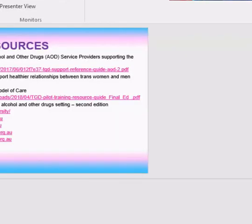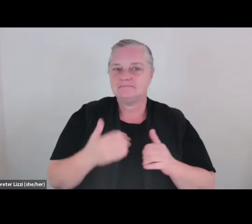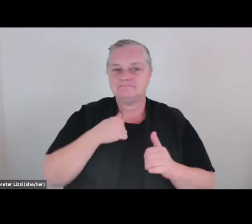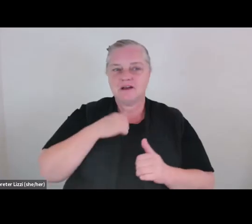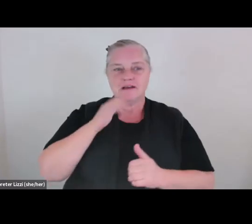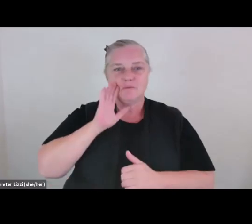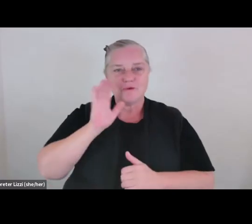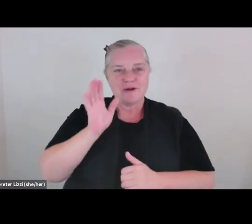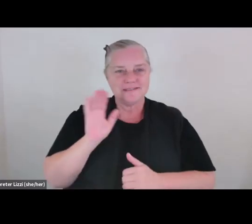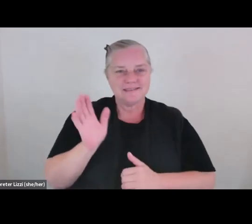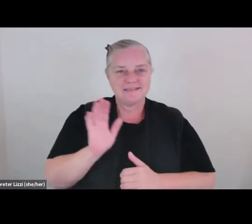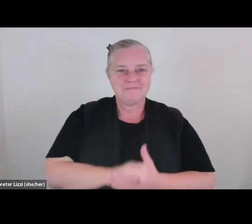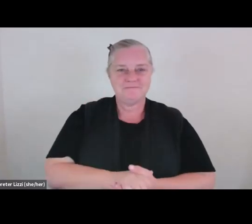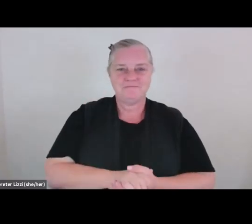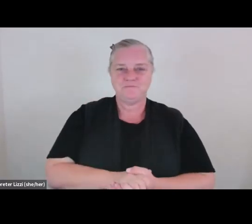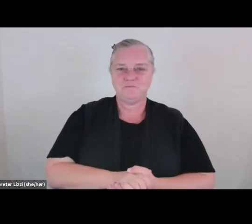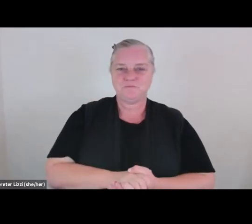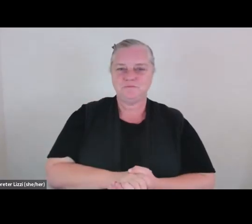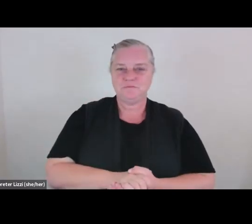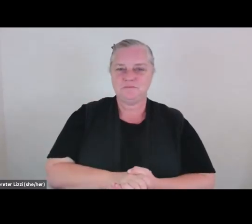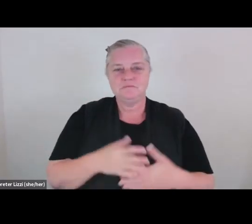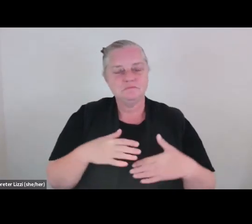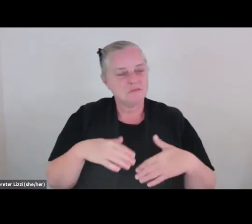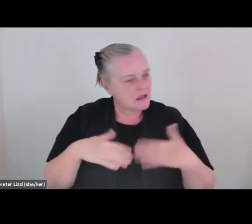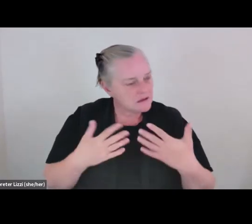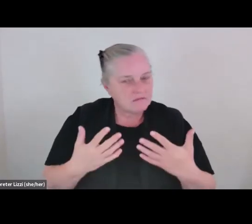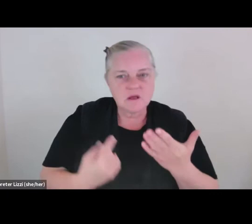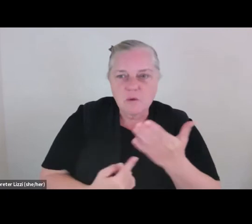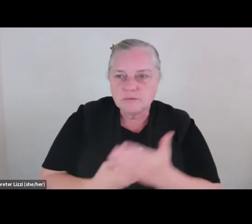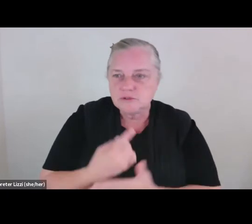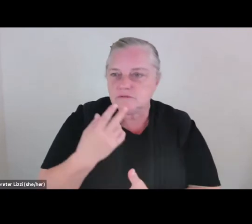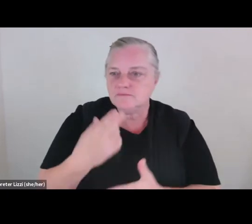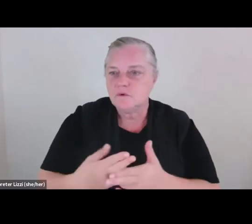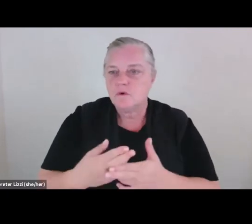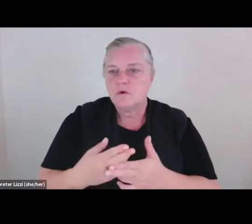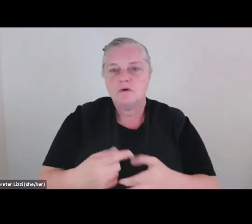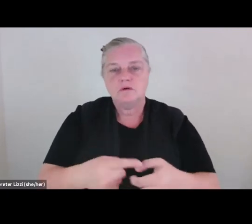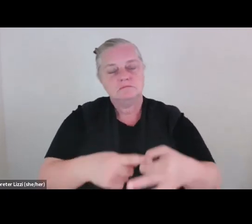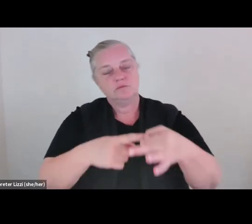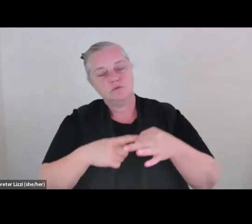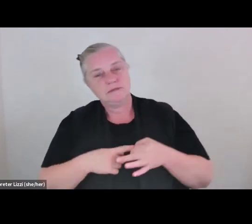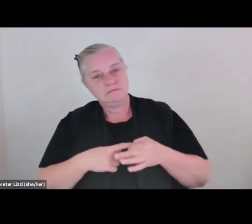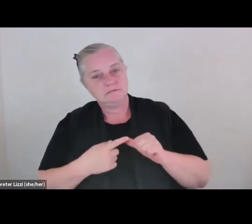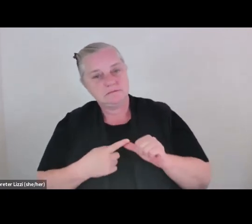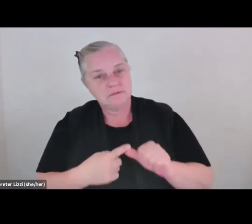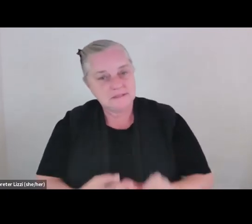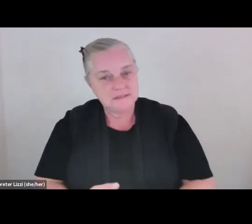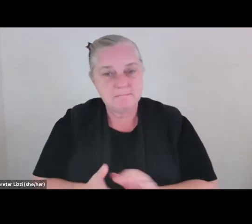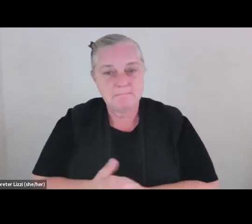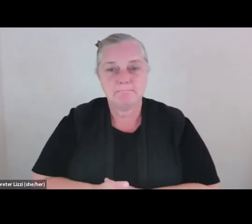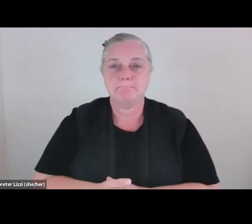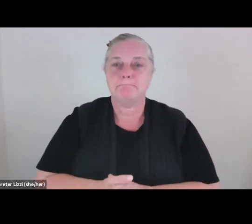I'm going to stop sharing, and I just want to give anyone the opportunity to ask any questions.